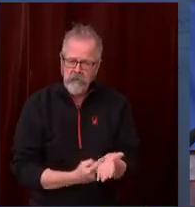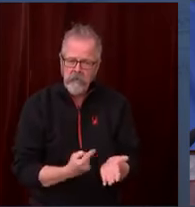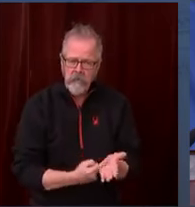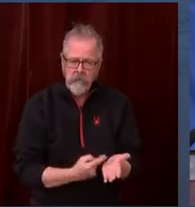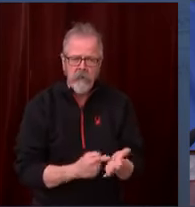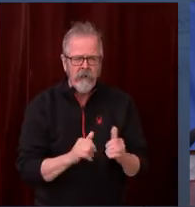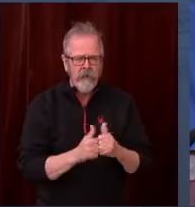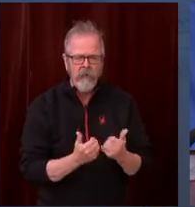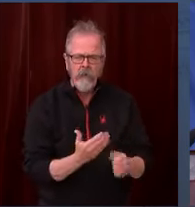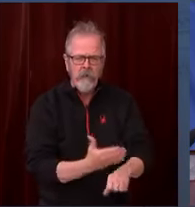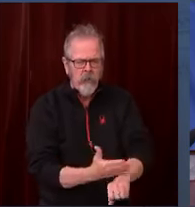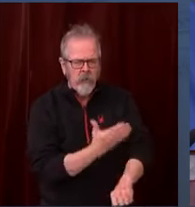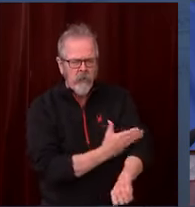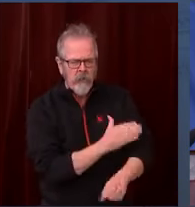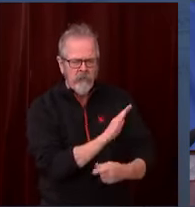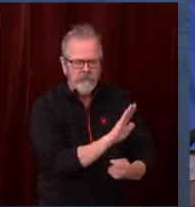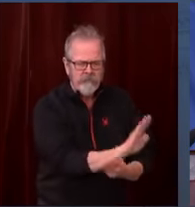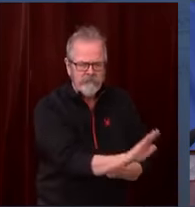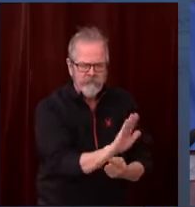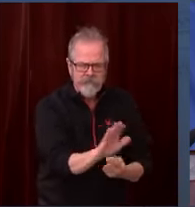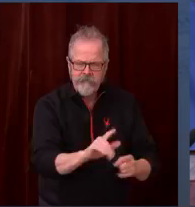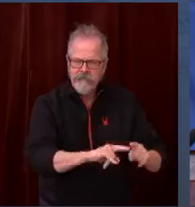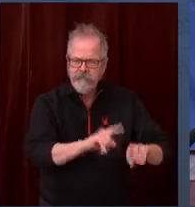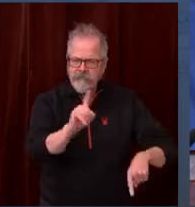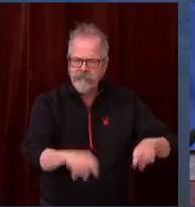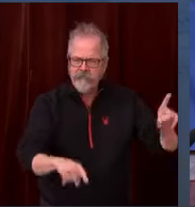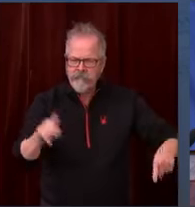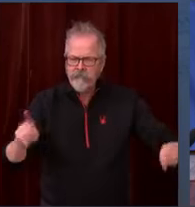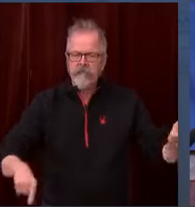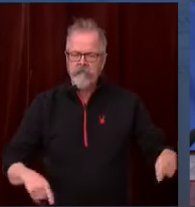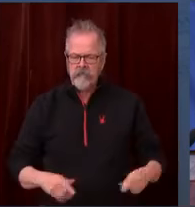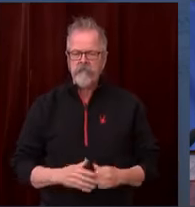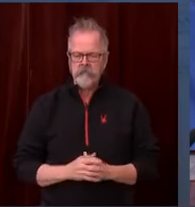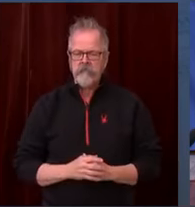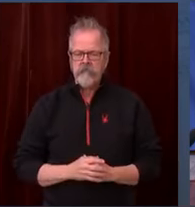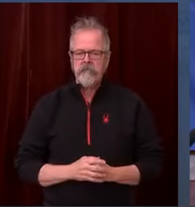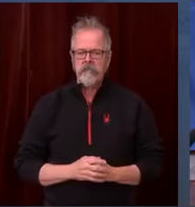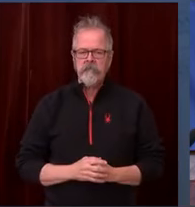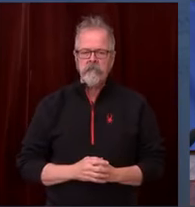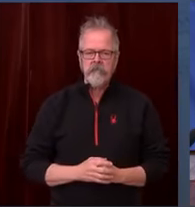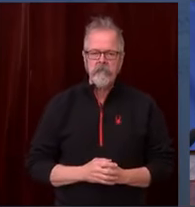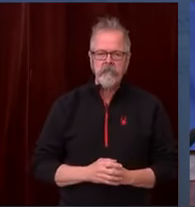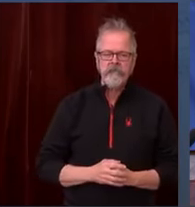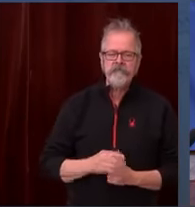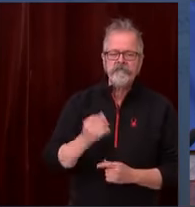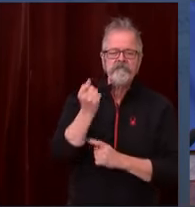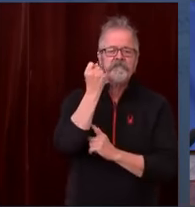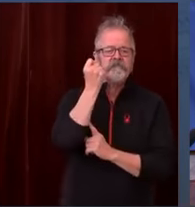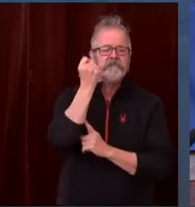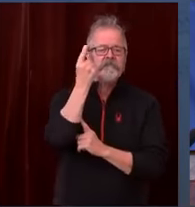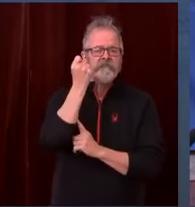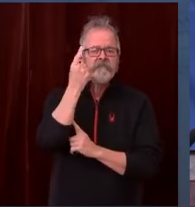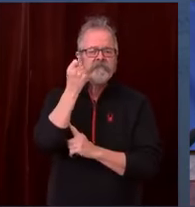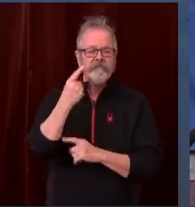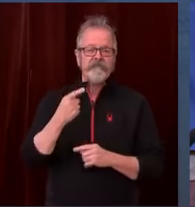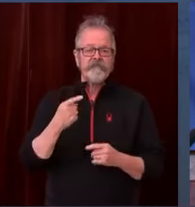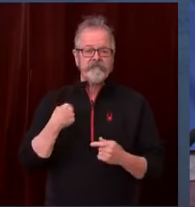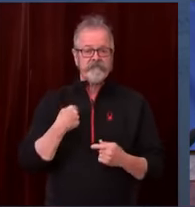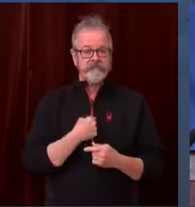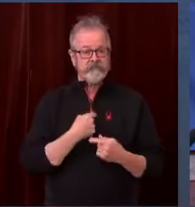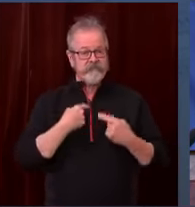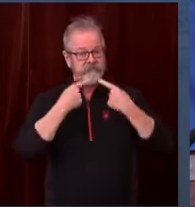taking a position on any of the proposed changes to the health district, but right now these districts are launching the